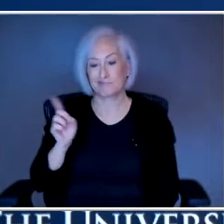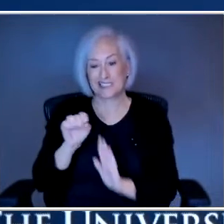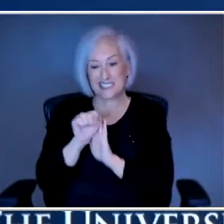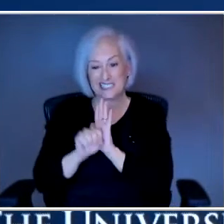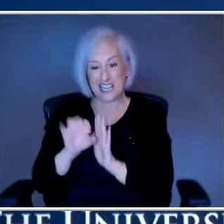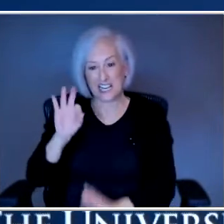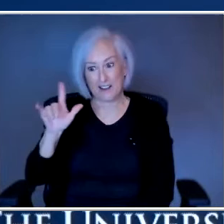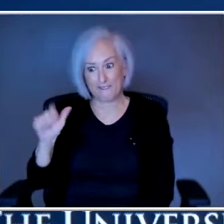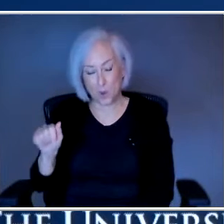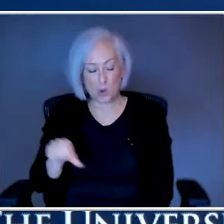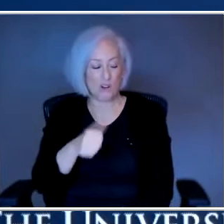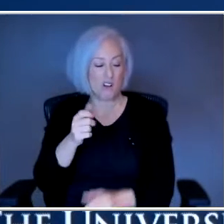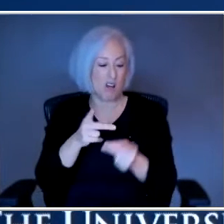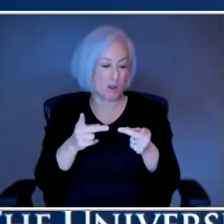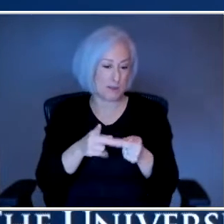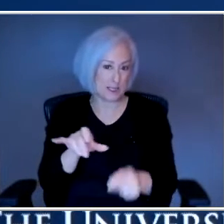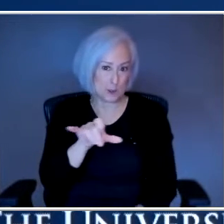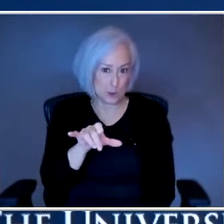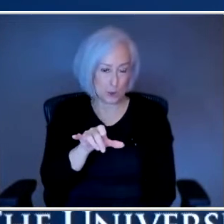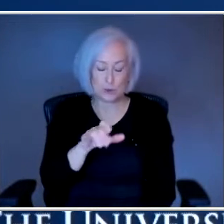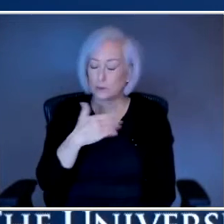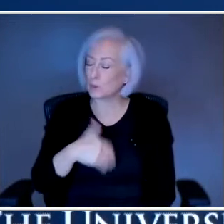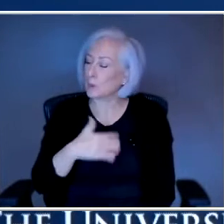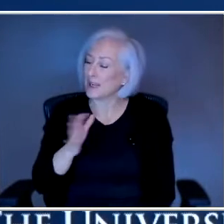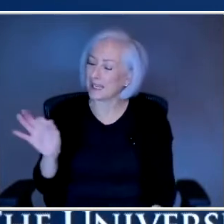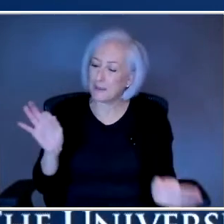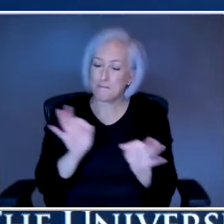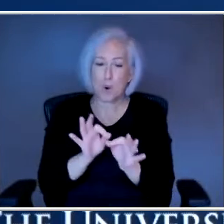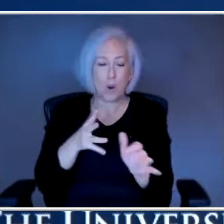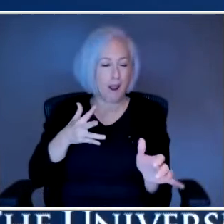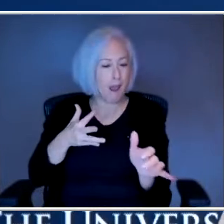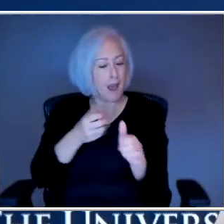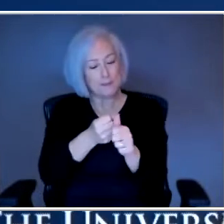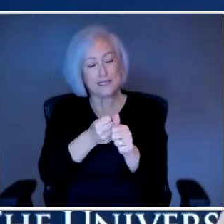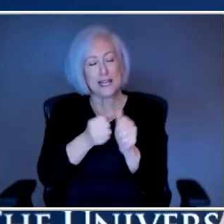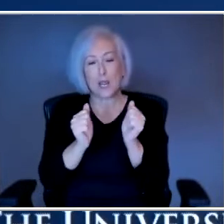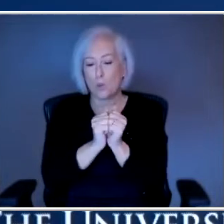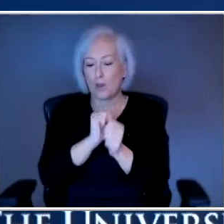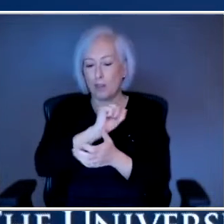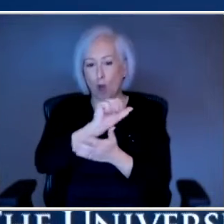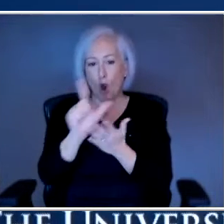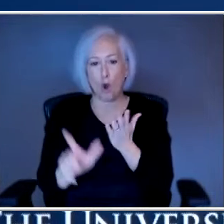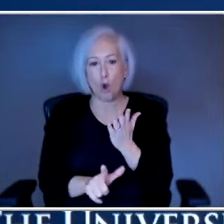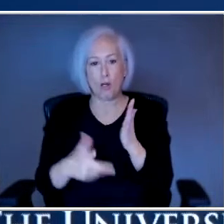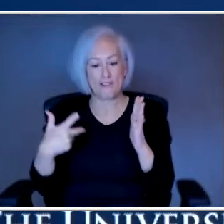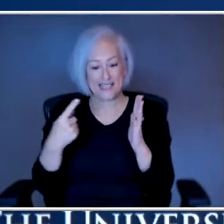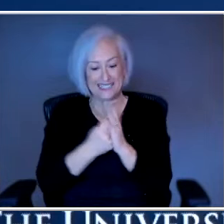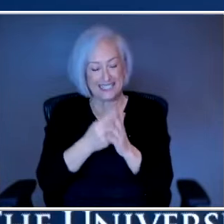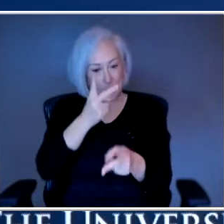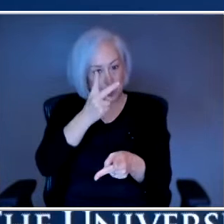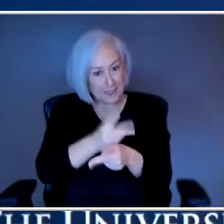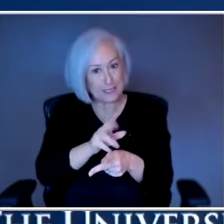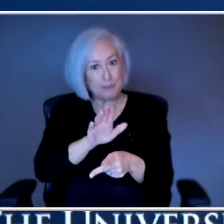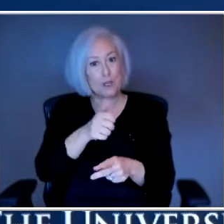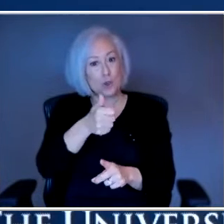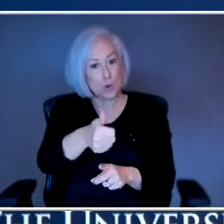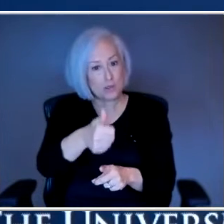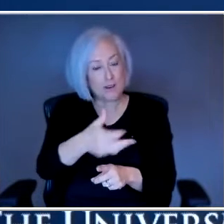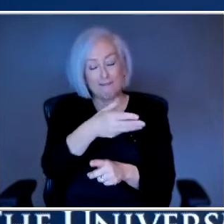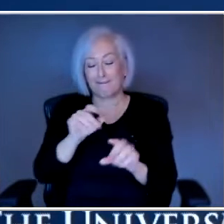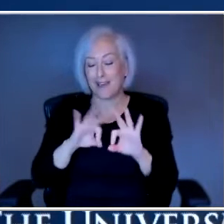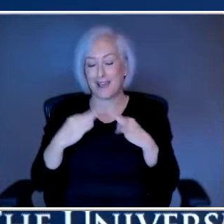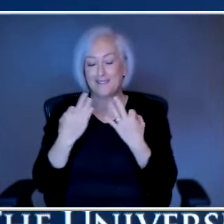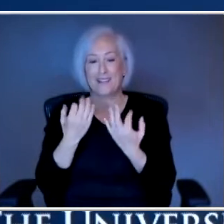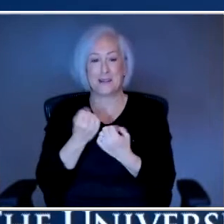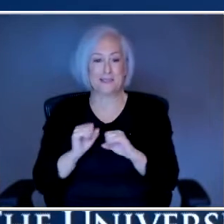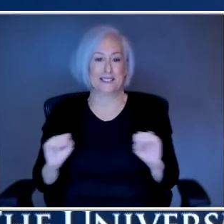well. Vitally important to stay up to date with your vaccines to help keep you and your family safe. We know that the vaccines